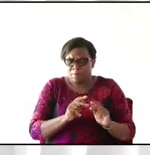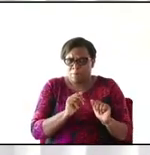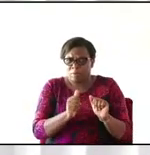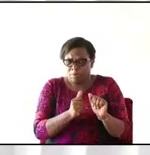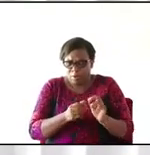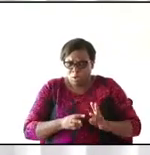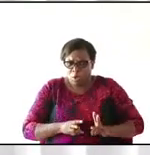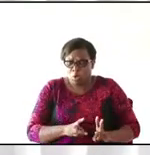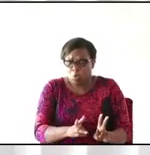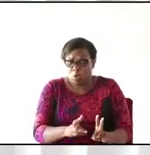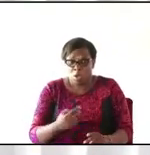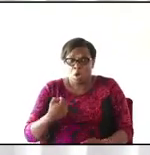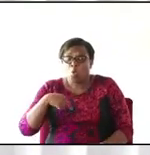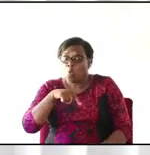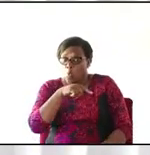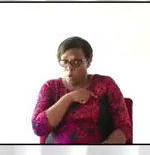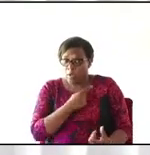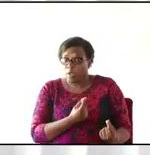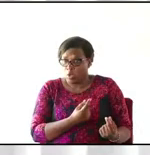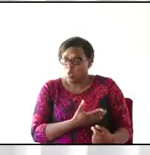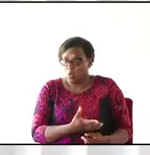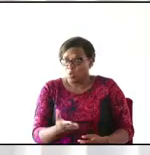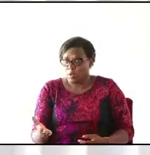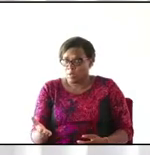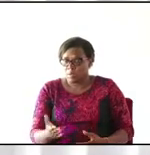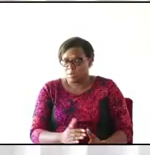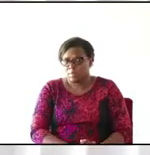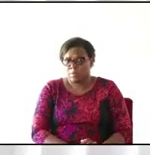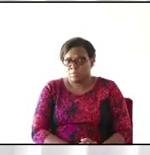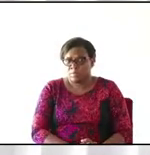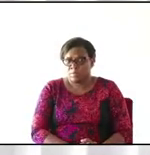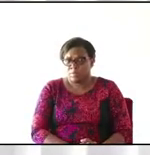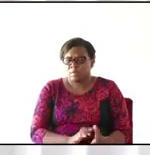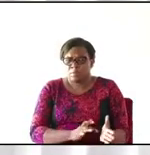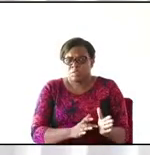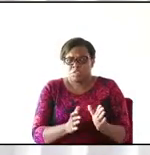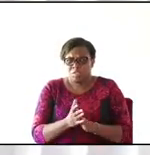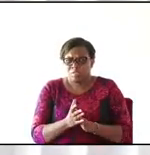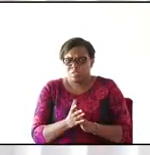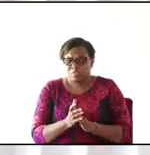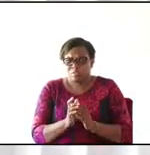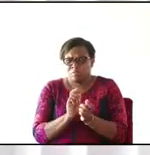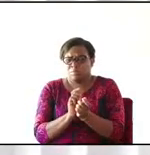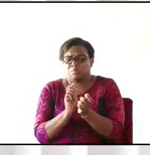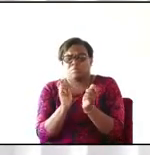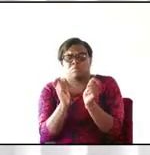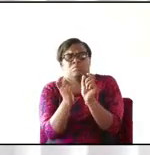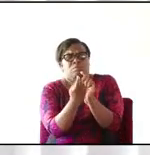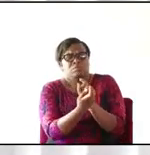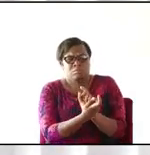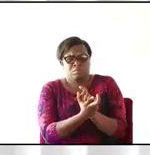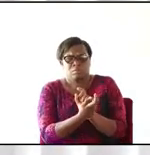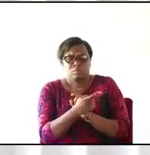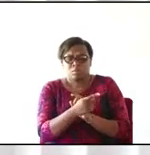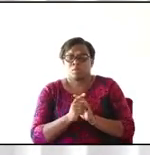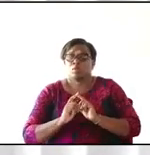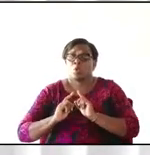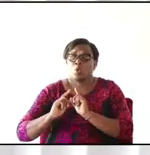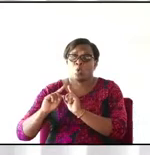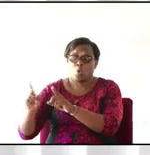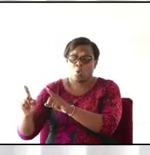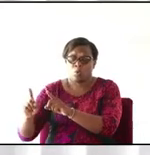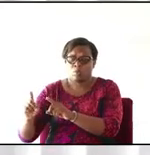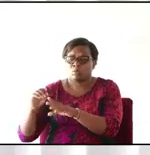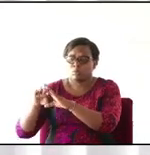way that we do things. Jesus seems to turn things around as he sends his disciples into